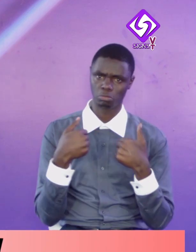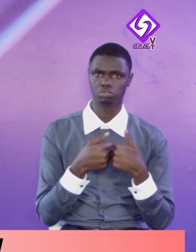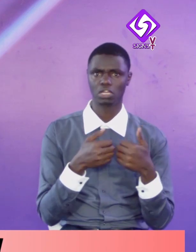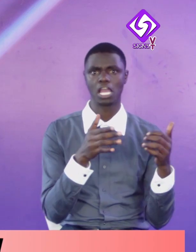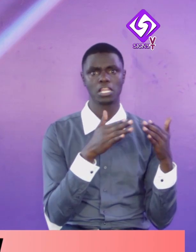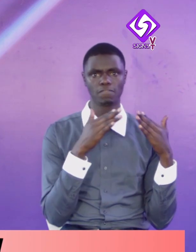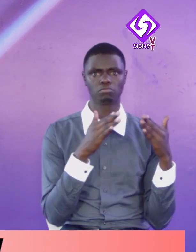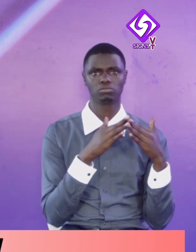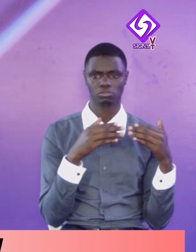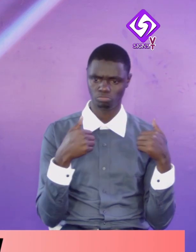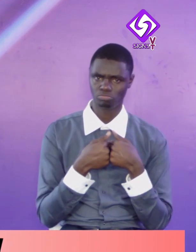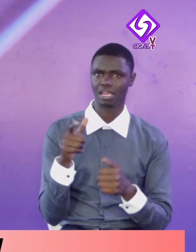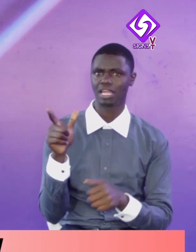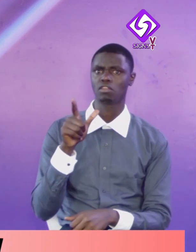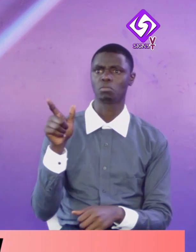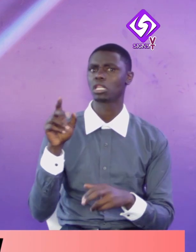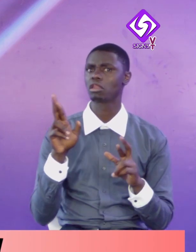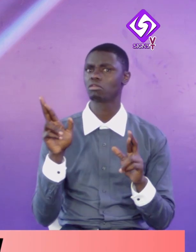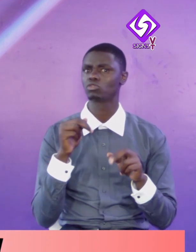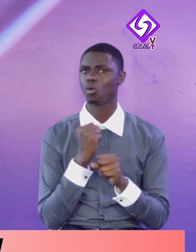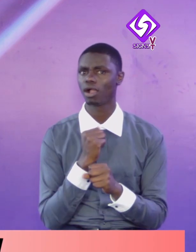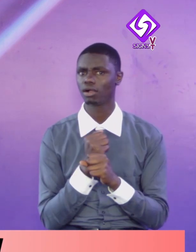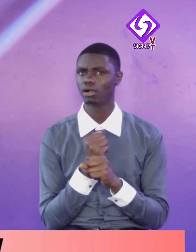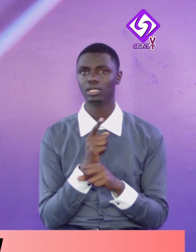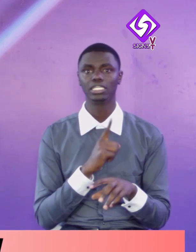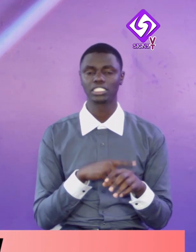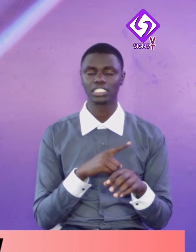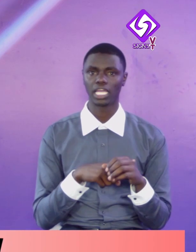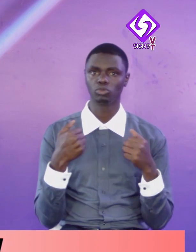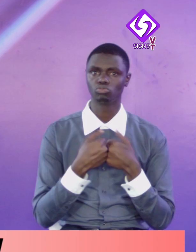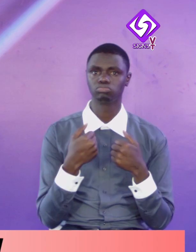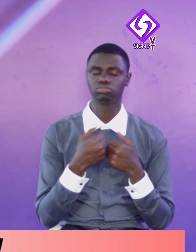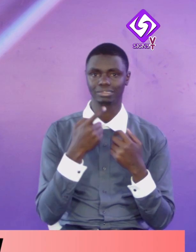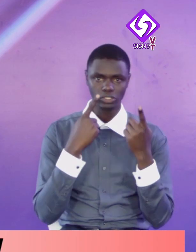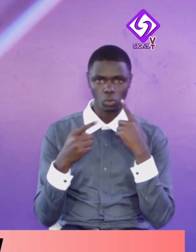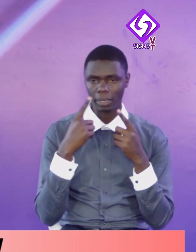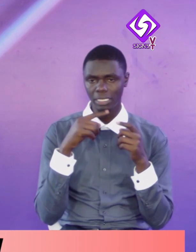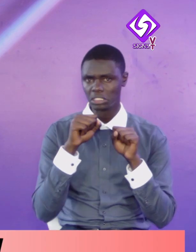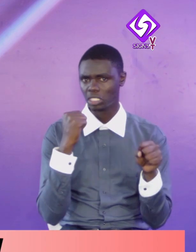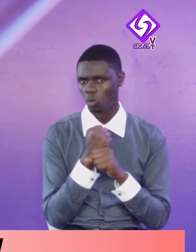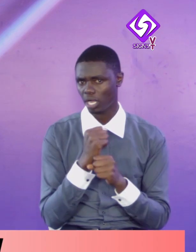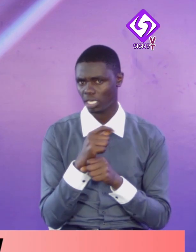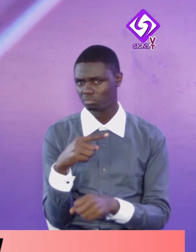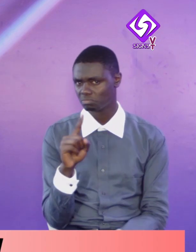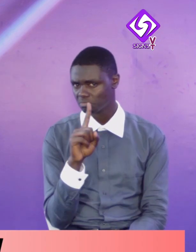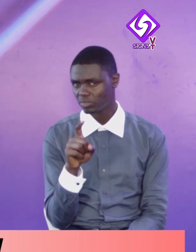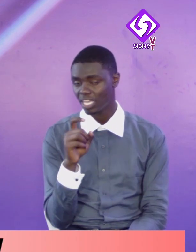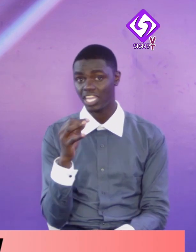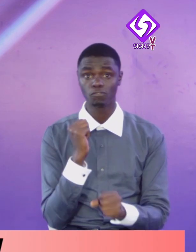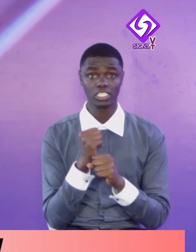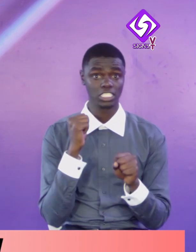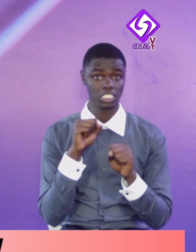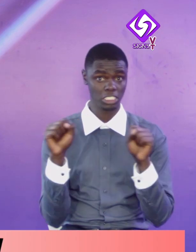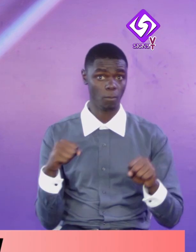Liverpool, are they ready to work? When they are going to face Crystal Palace, will their system work? So if their system